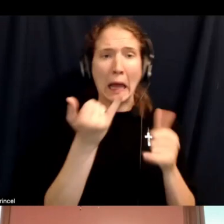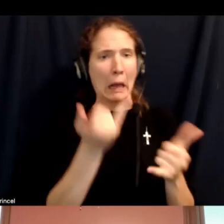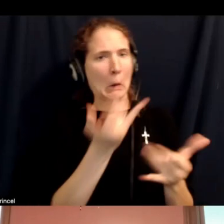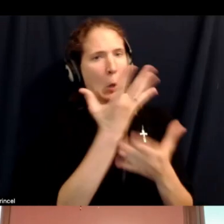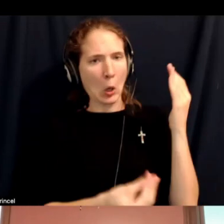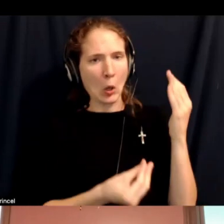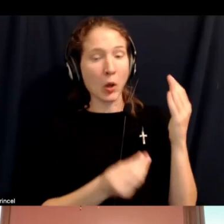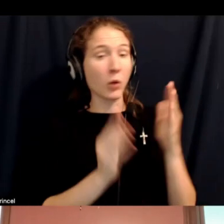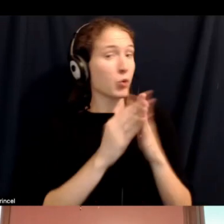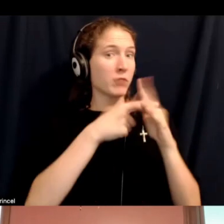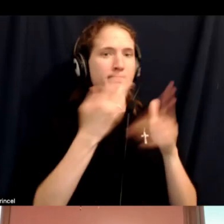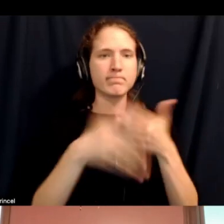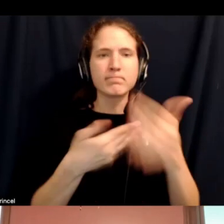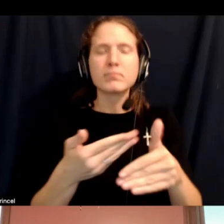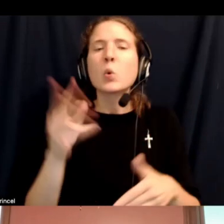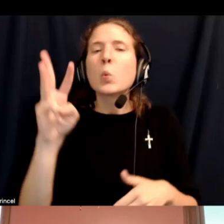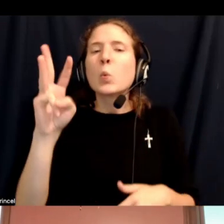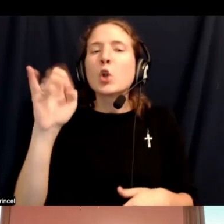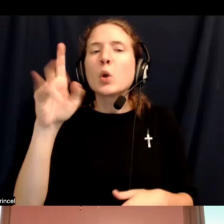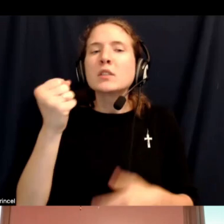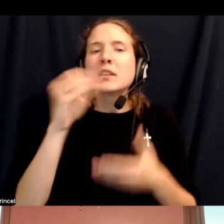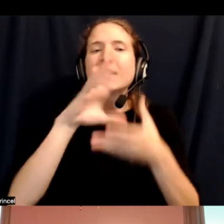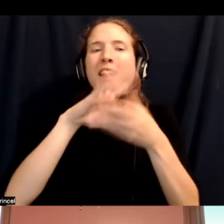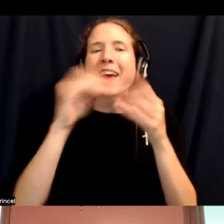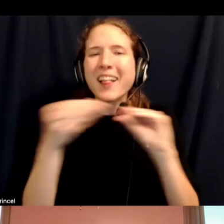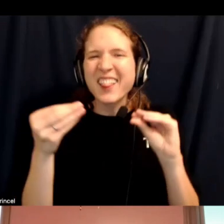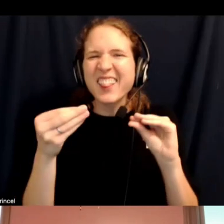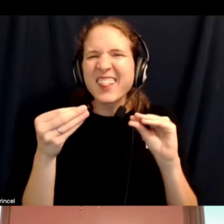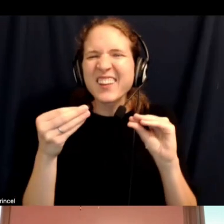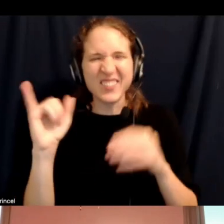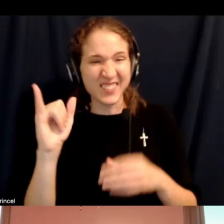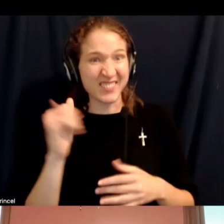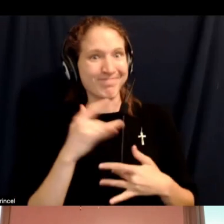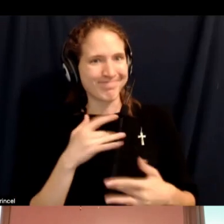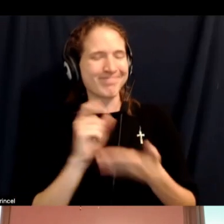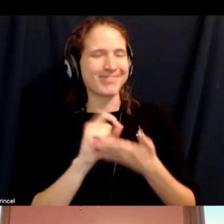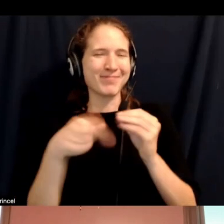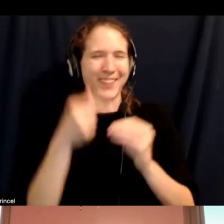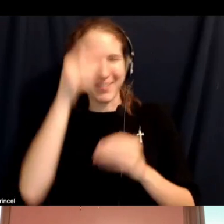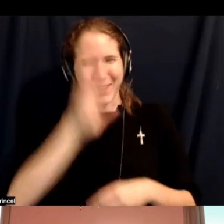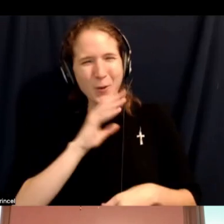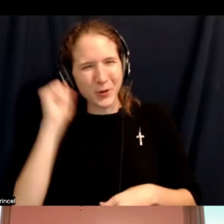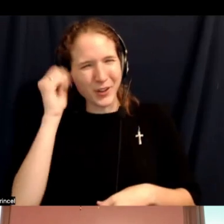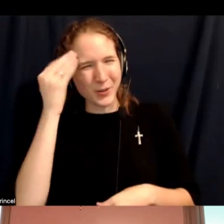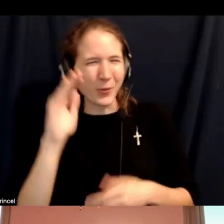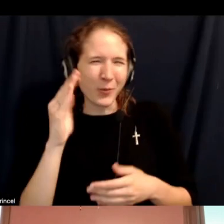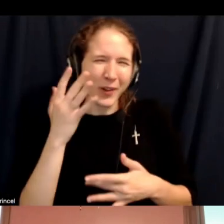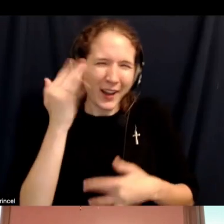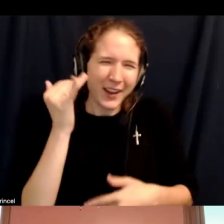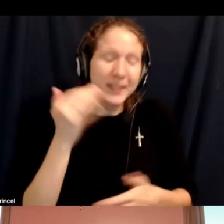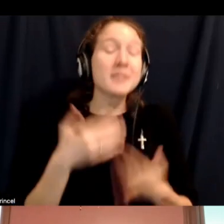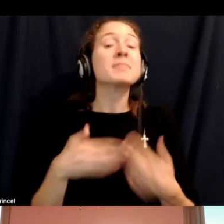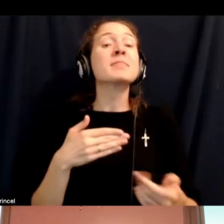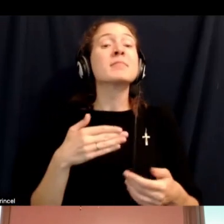My book, The Widower's Tale, and for some reason I like writing about older men, not all the time, but The Widower's Tale begins with a man who